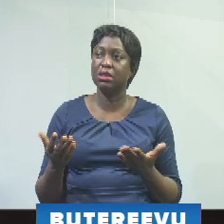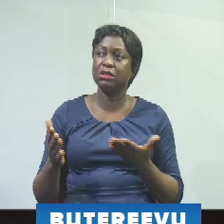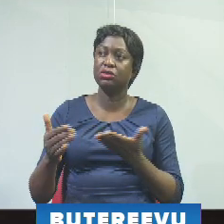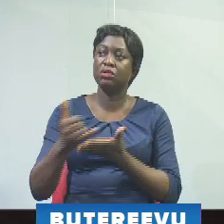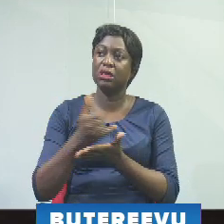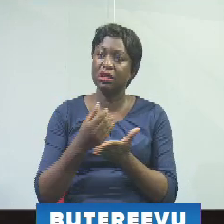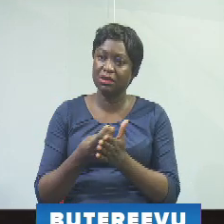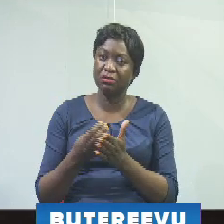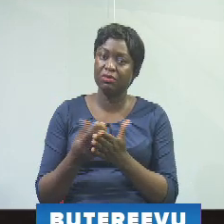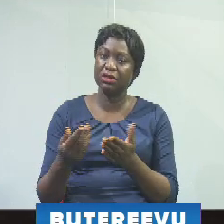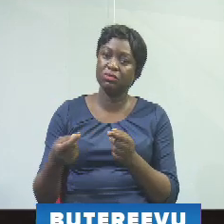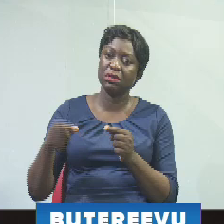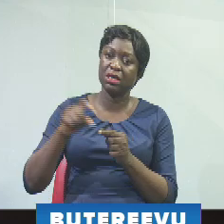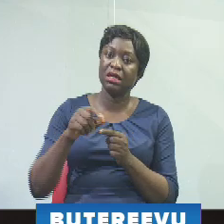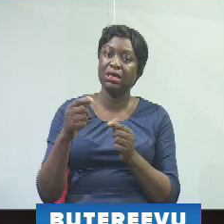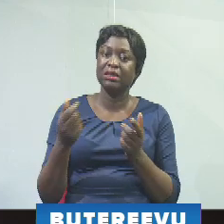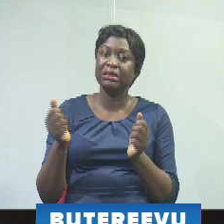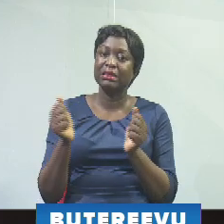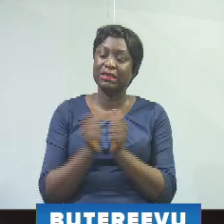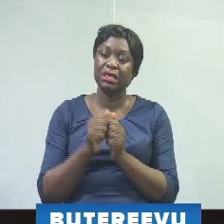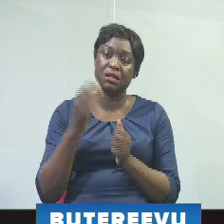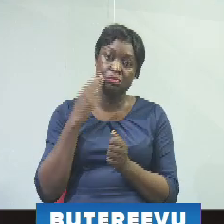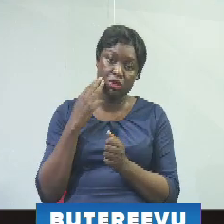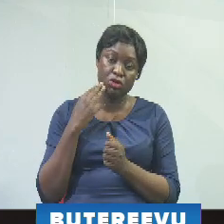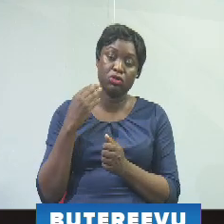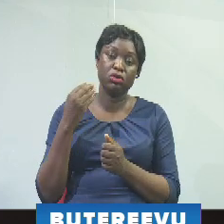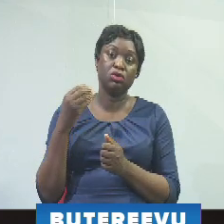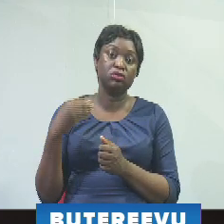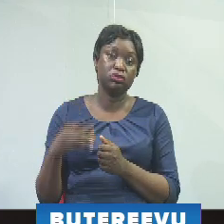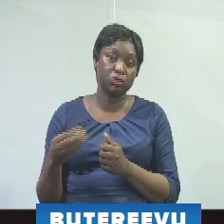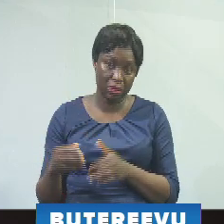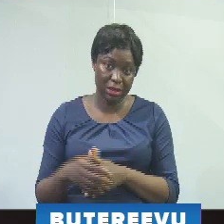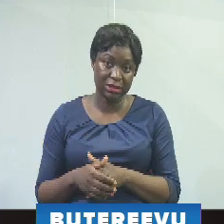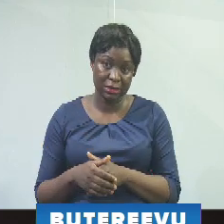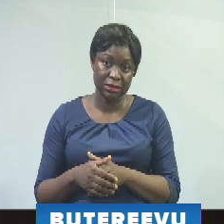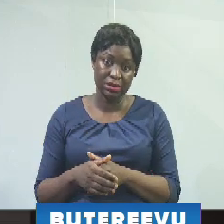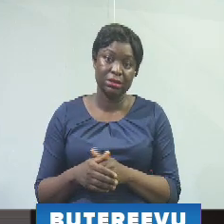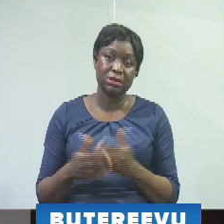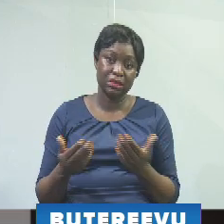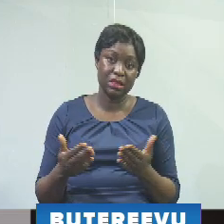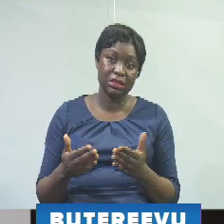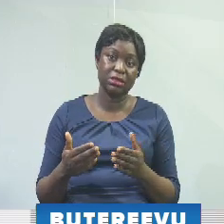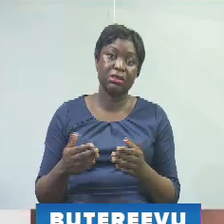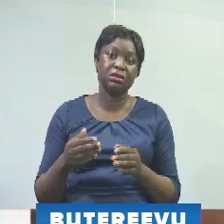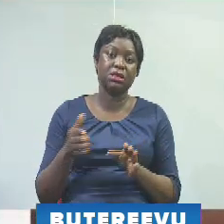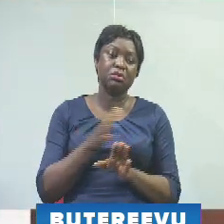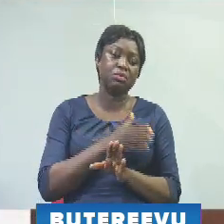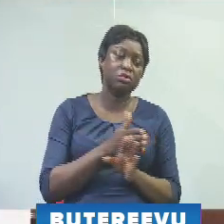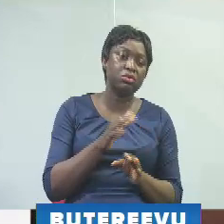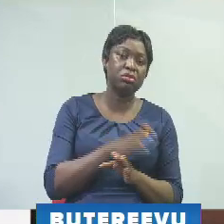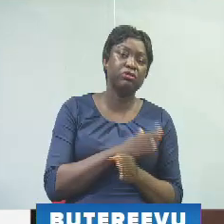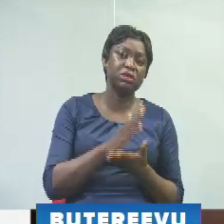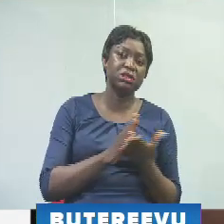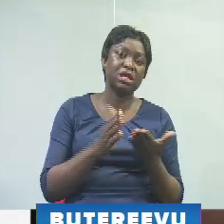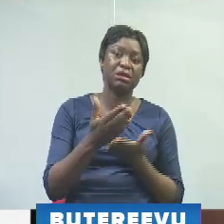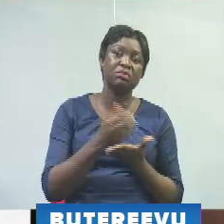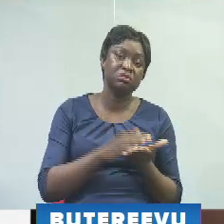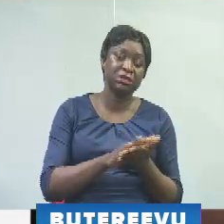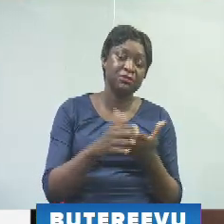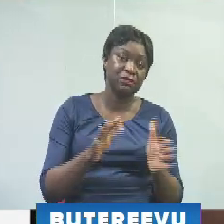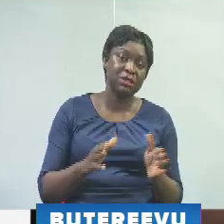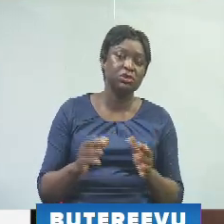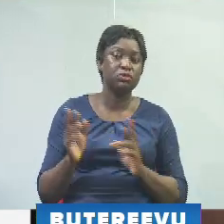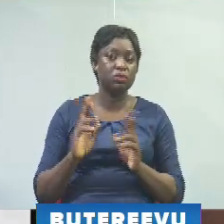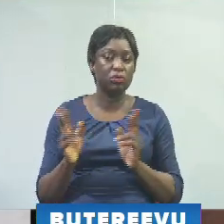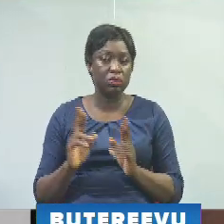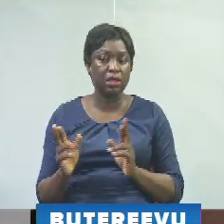additional $10 million apart from the $4 million we have currently invested. We are more than willing to